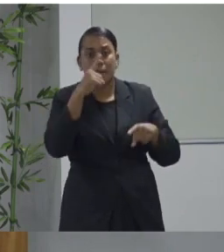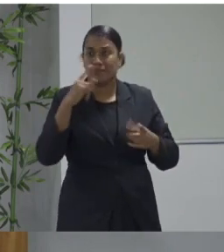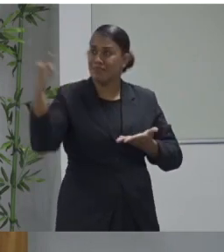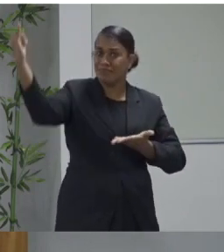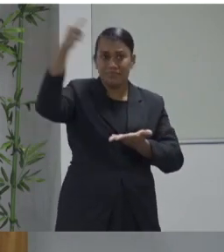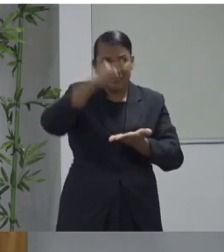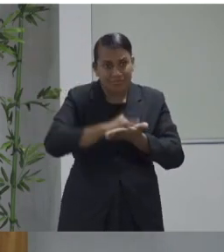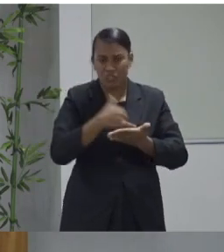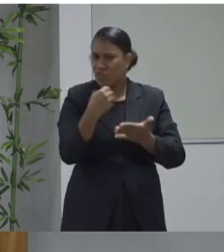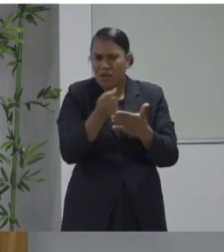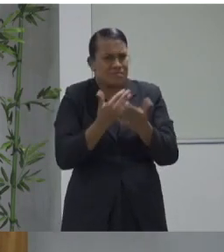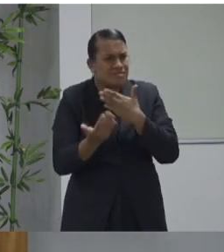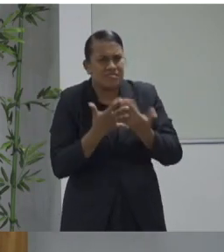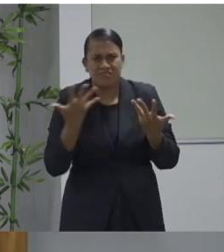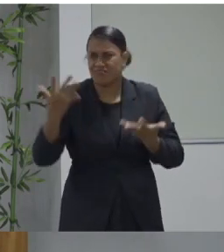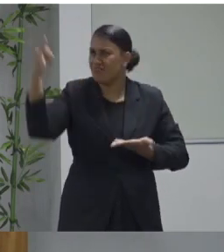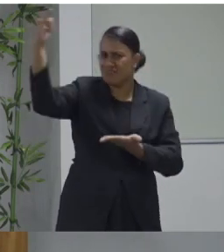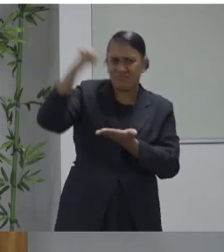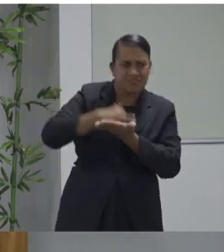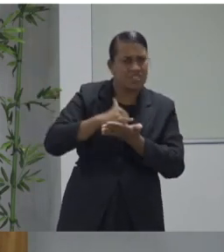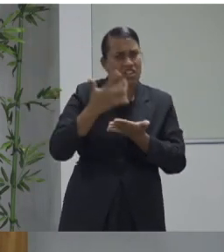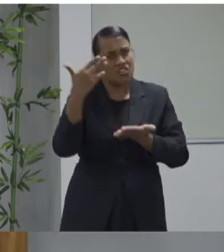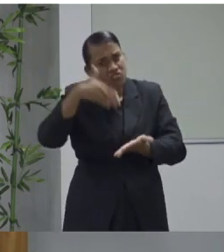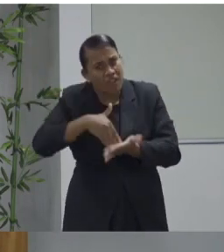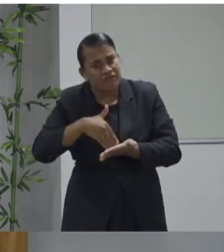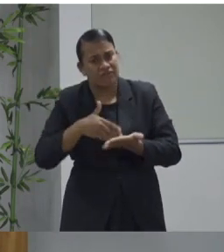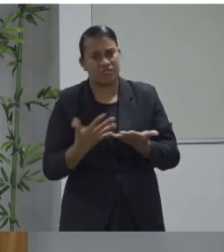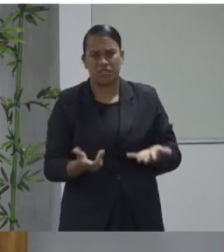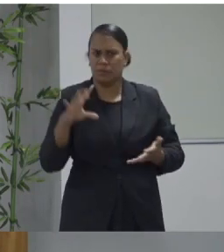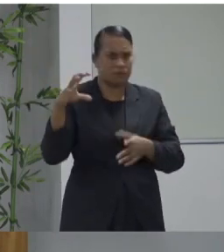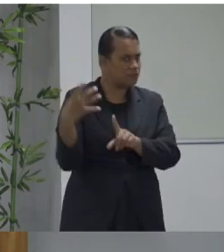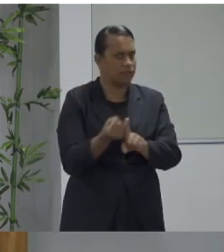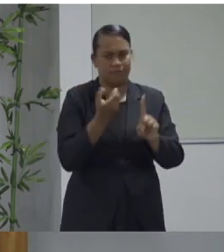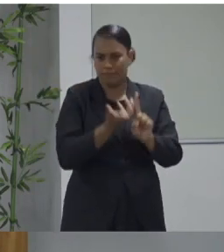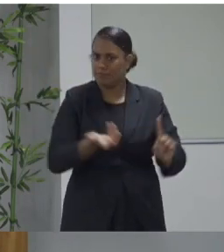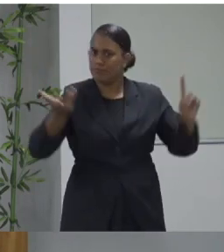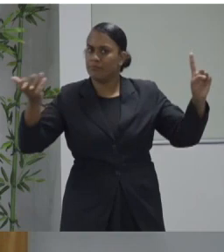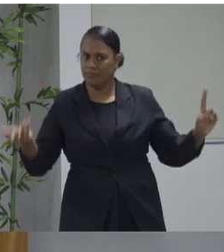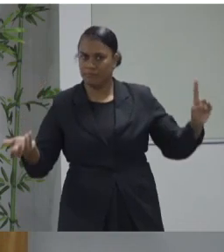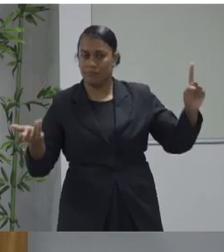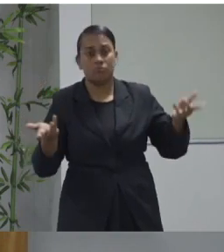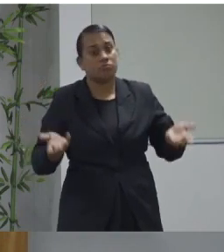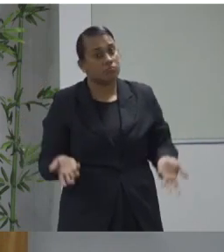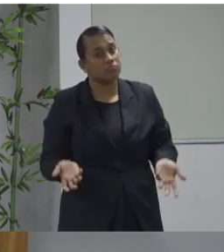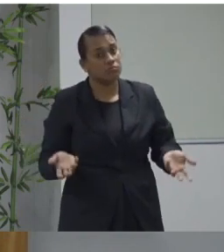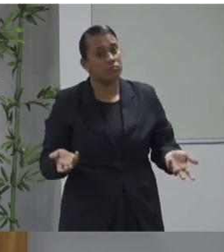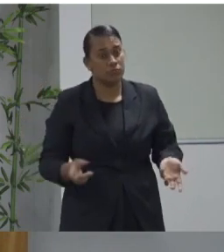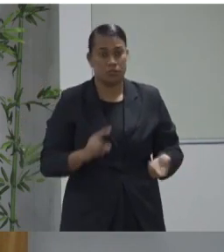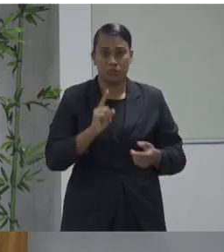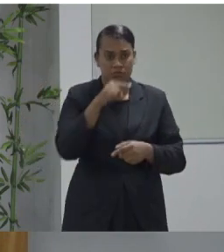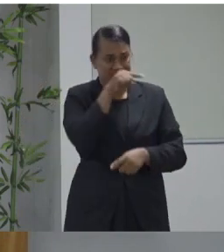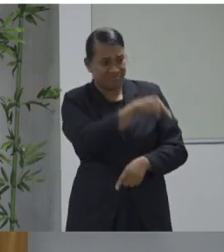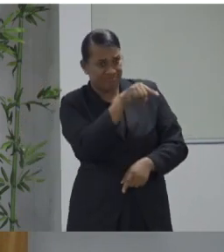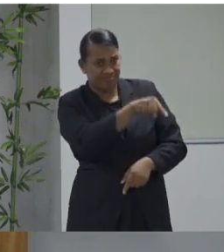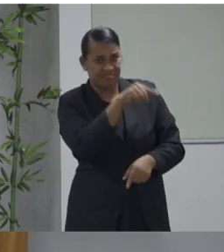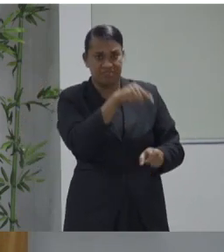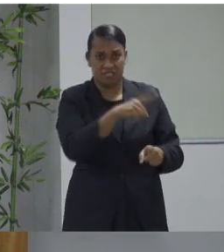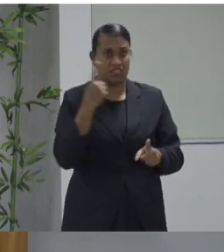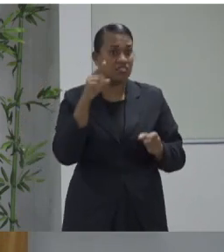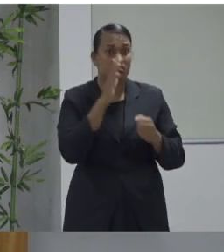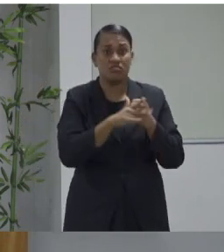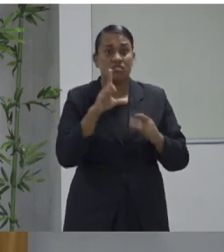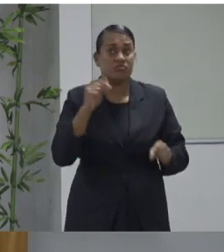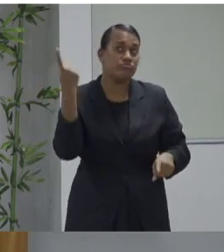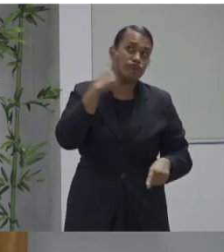from, that you had to self-isolate and self-quarantine you. Unfortunately, that wasn't done, and as the Honorable Prime